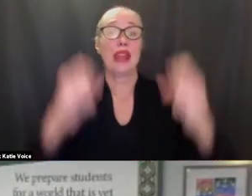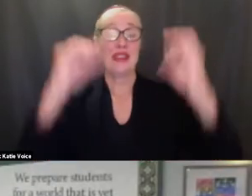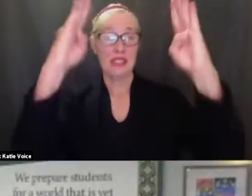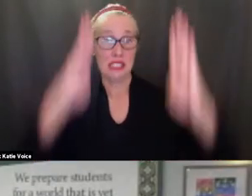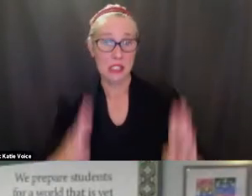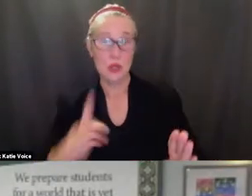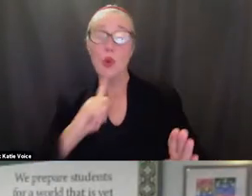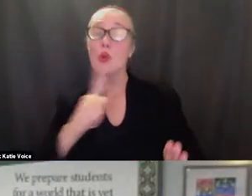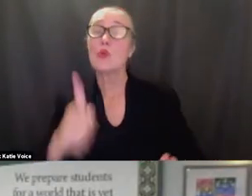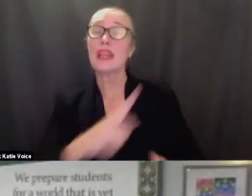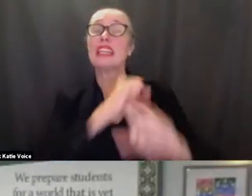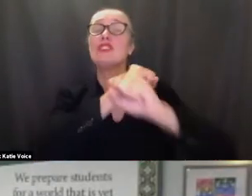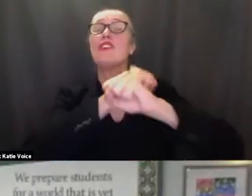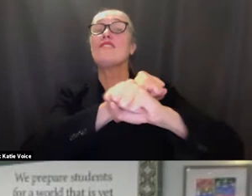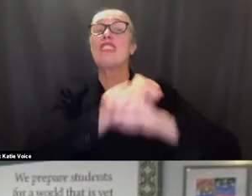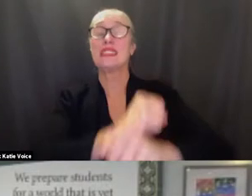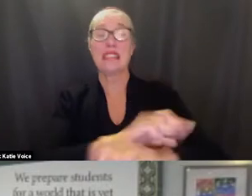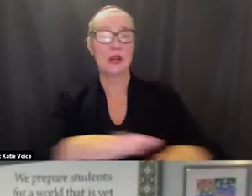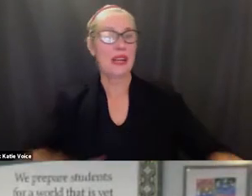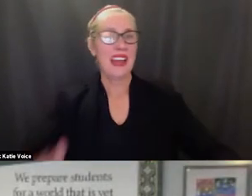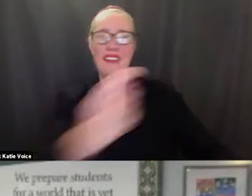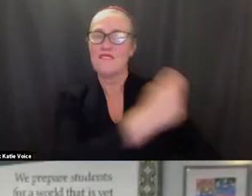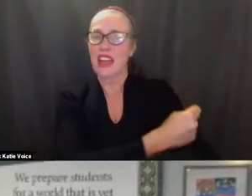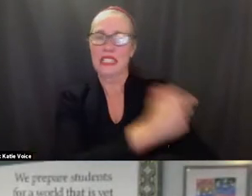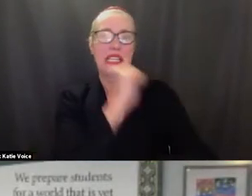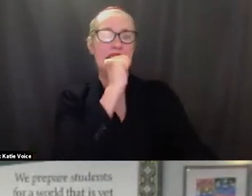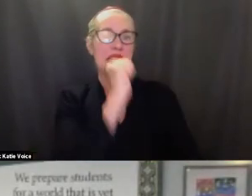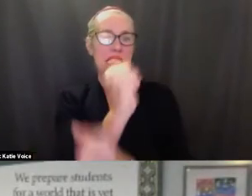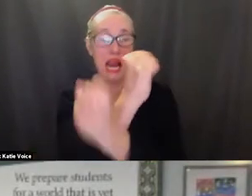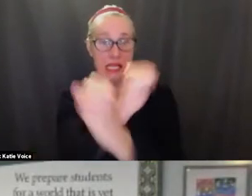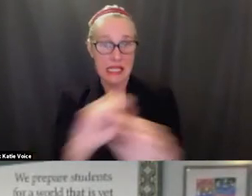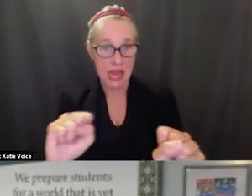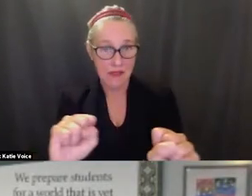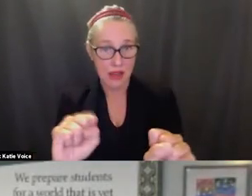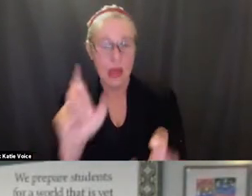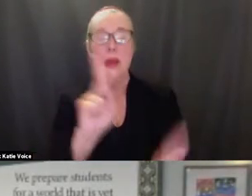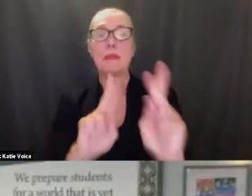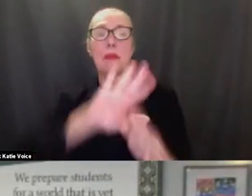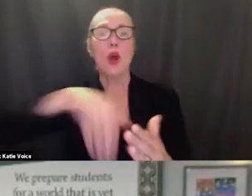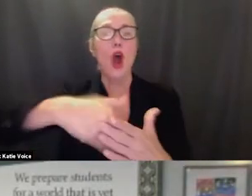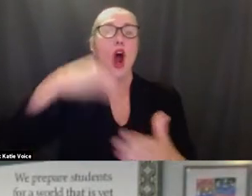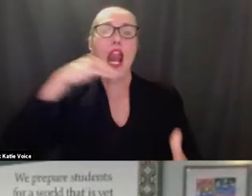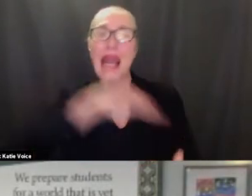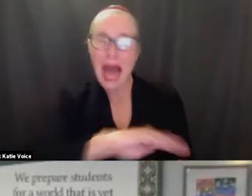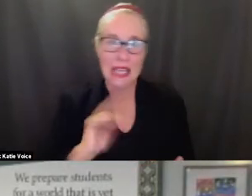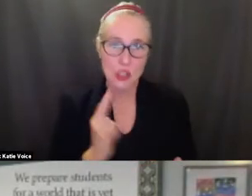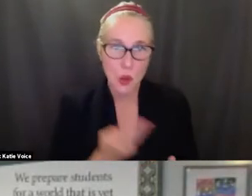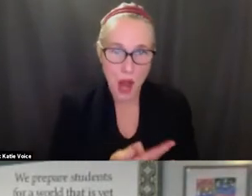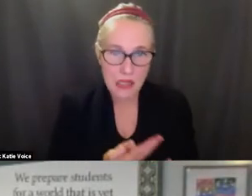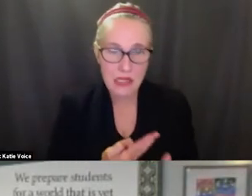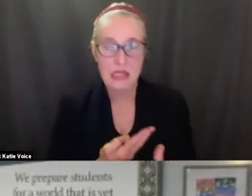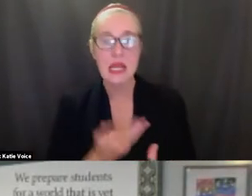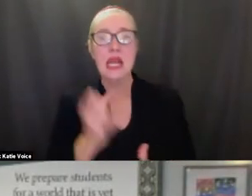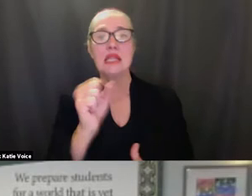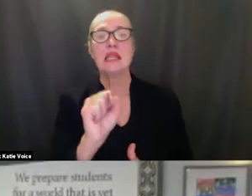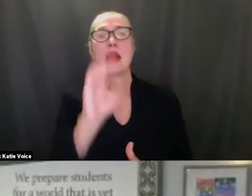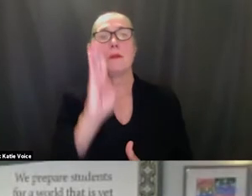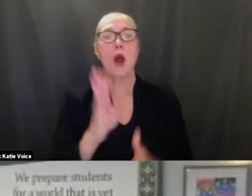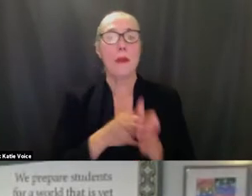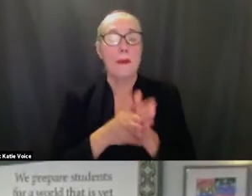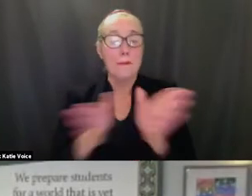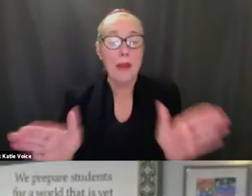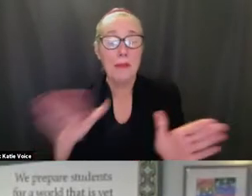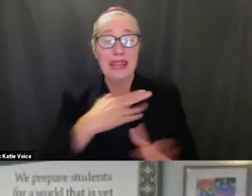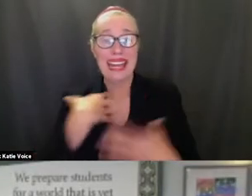kids this vaccine is not safe everybody is lying to us our public health department is corrupt and possibly